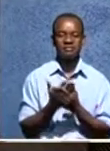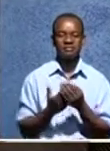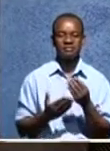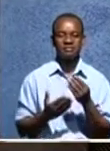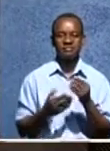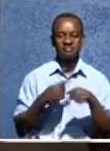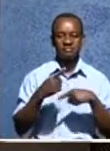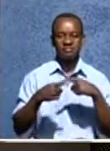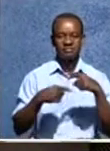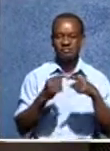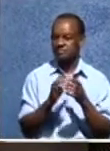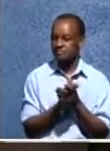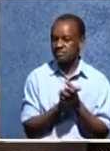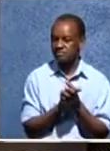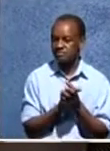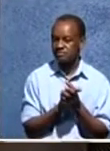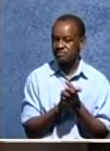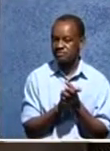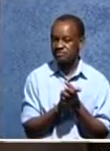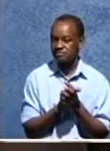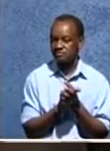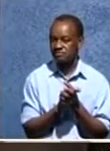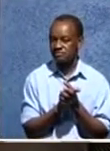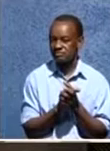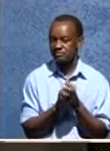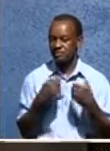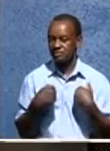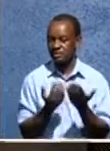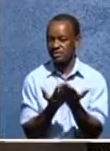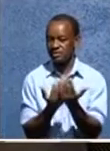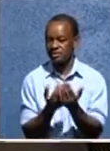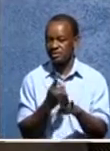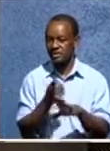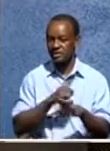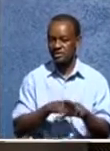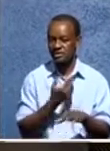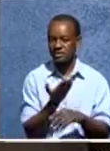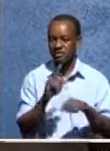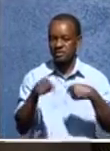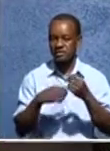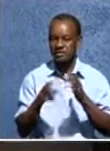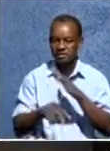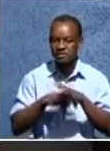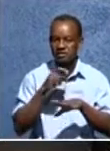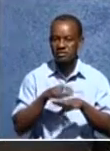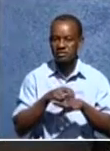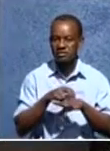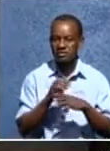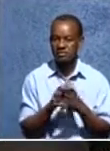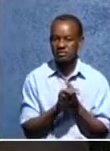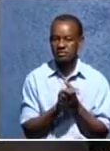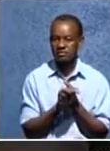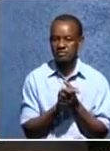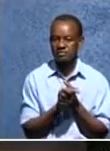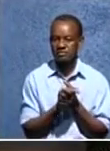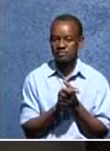kick in once everything is in place. But we are currently looking at expanding the departure areas